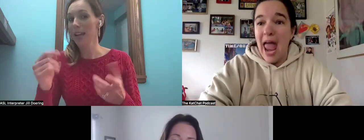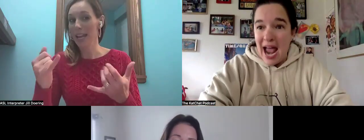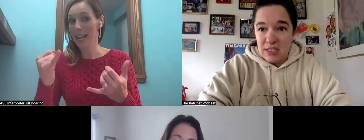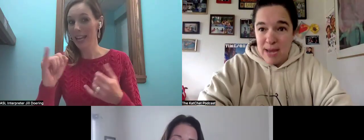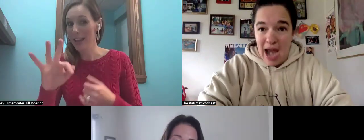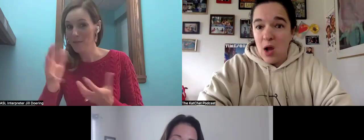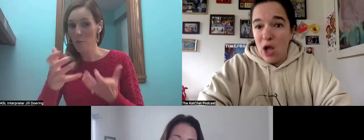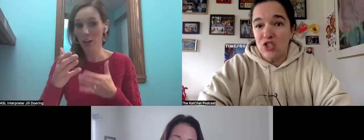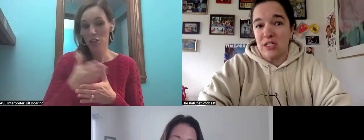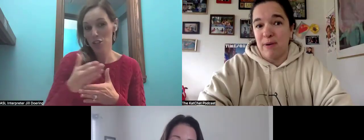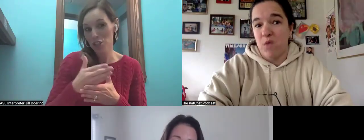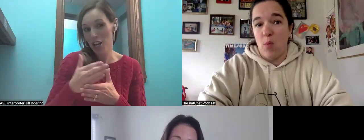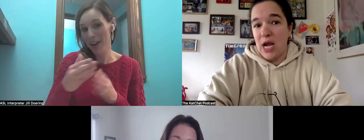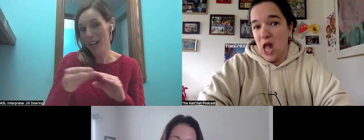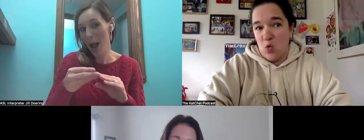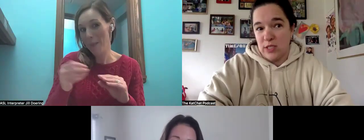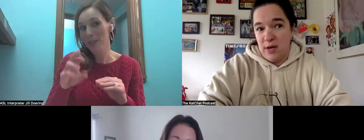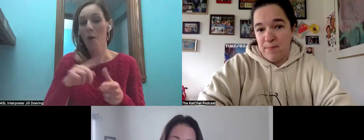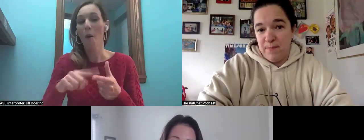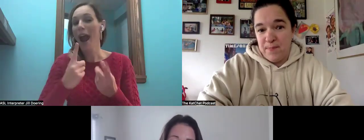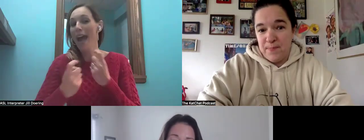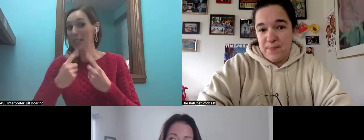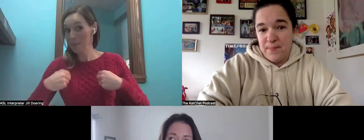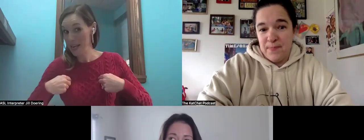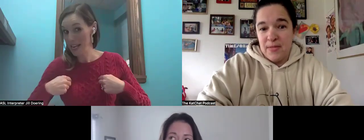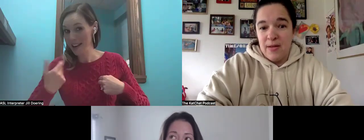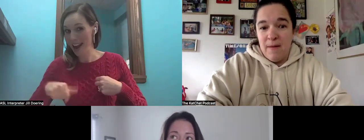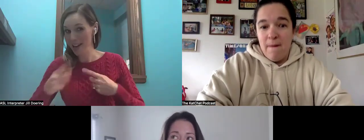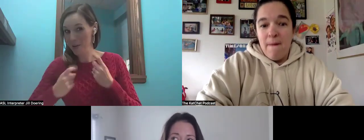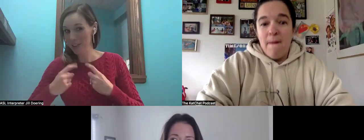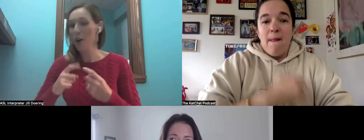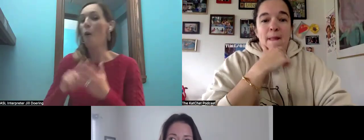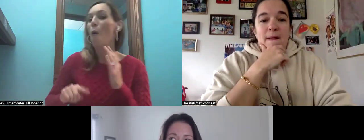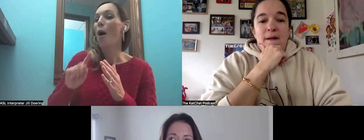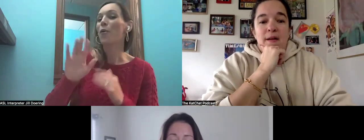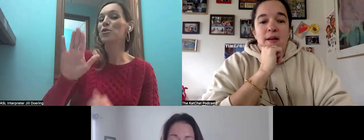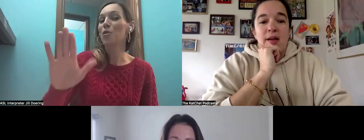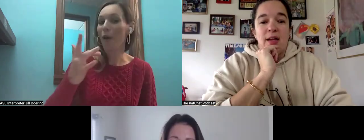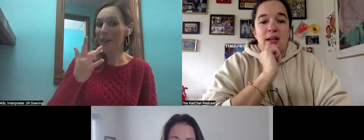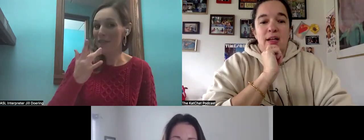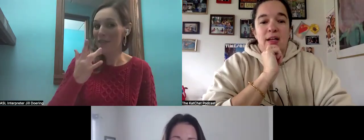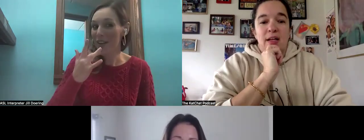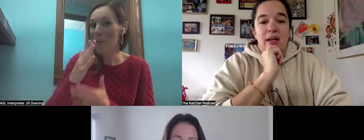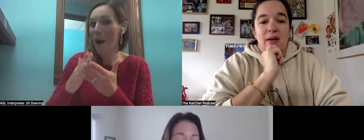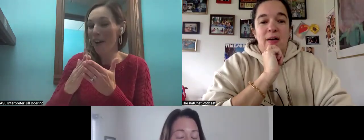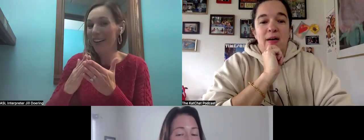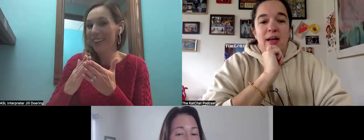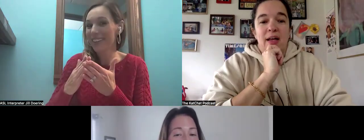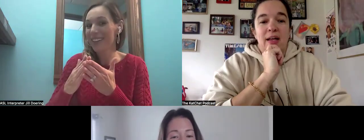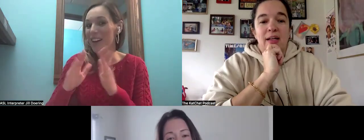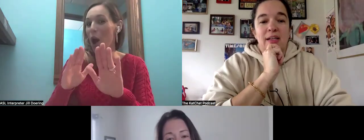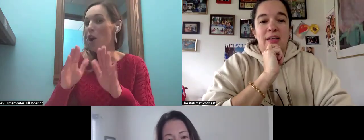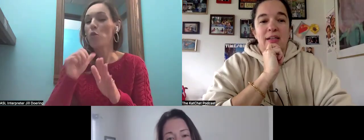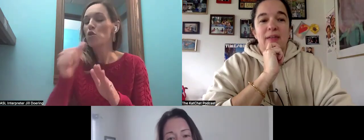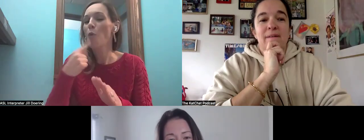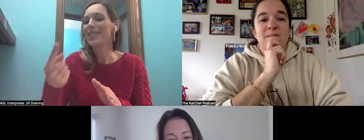if you want to ask me any questions before we close. What was your favorite part? Without giving away